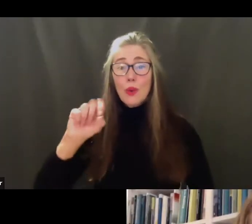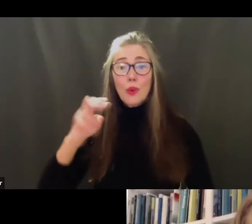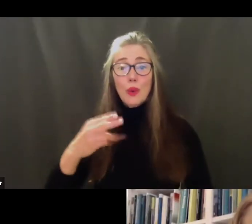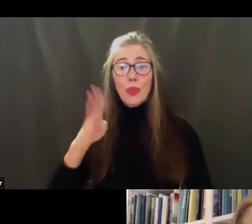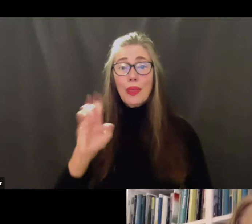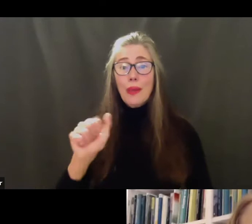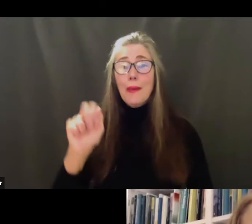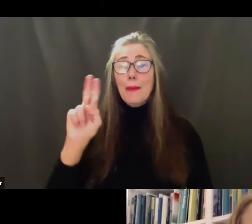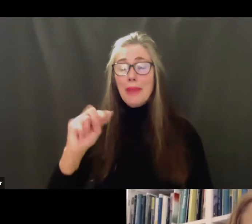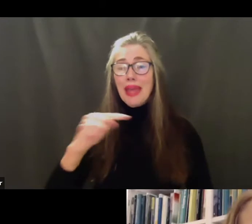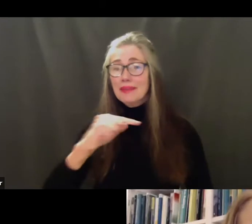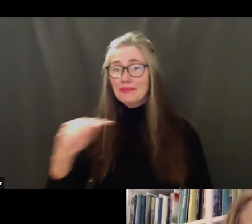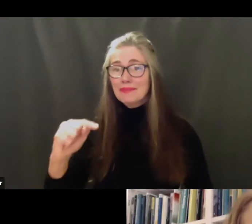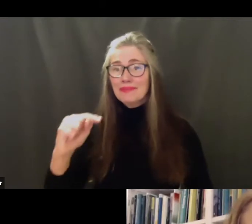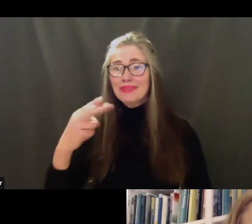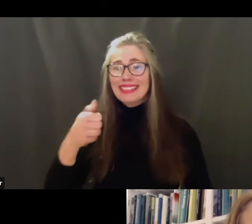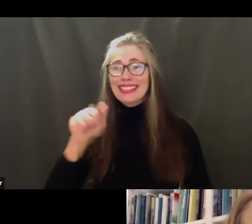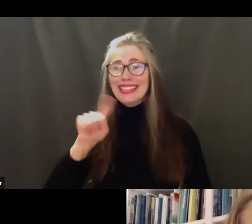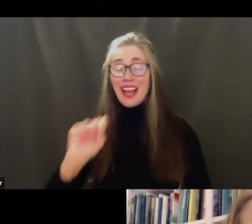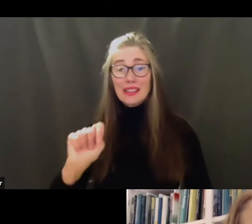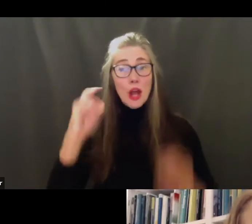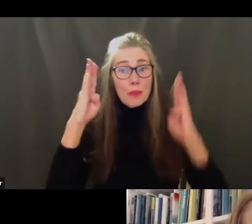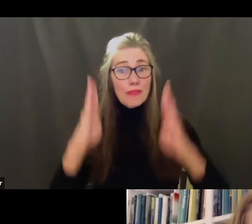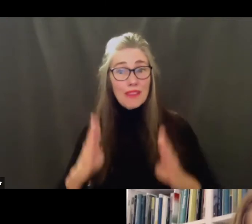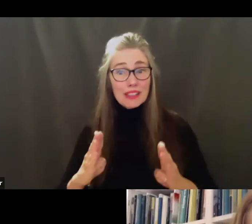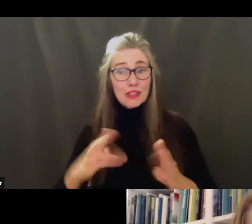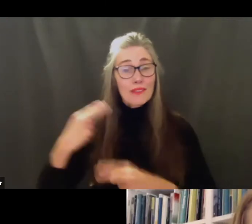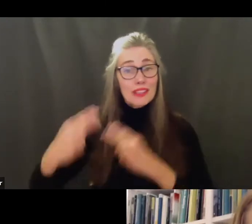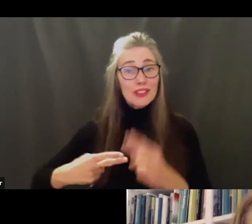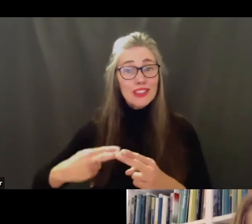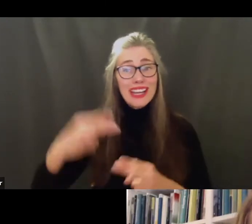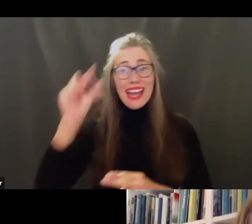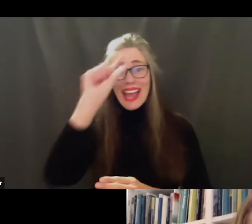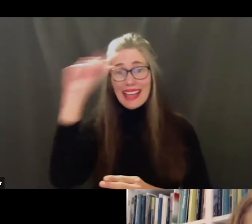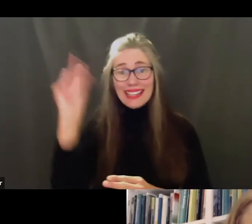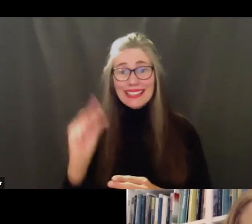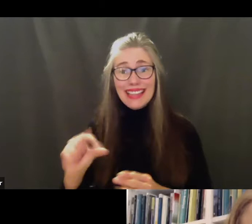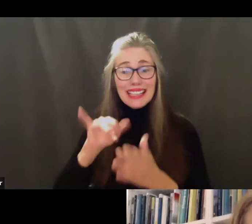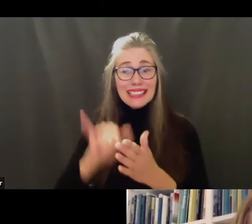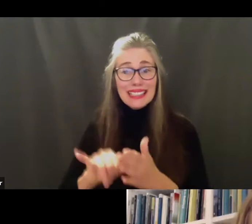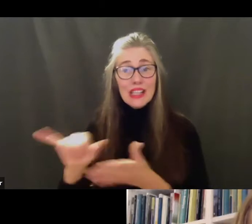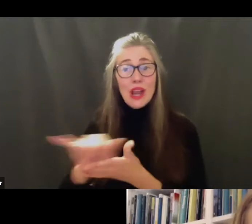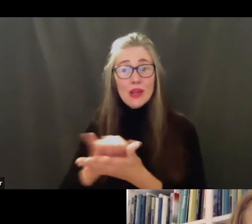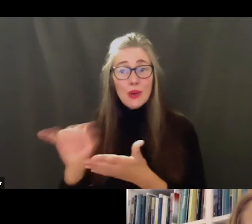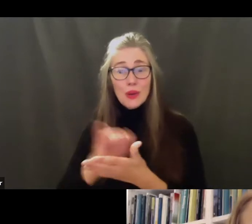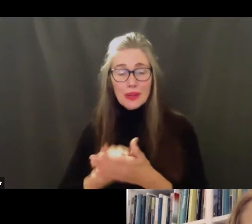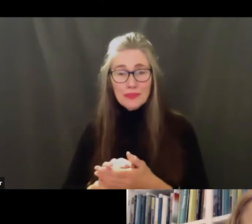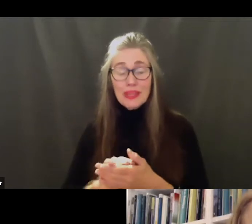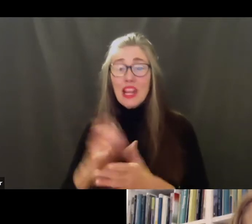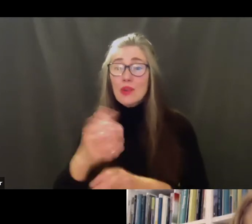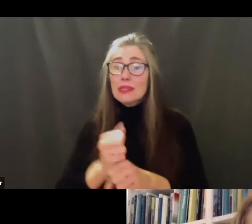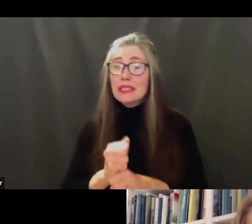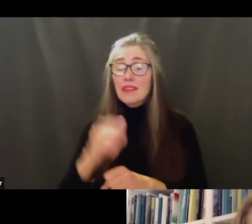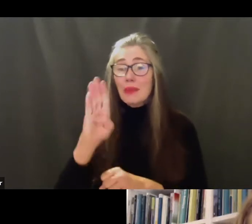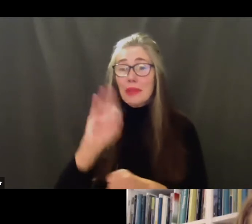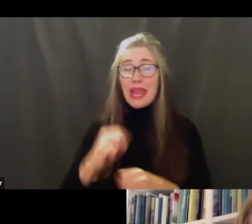Professor of History and Italian Studies at New York University. She received her BA in History from UCLA and